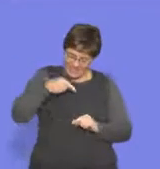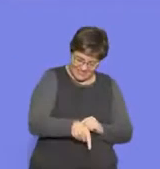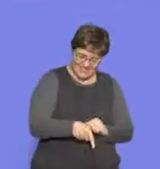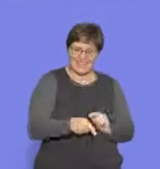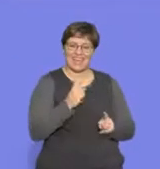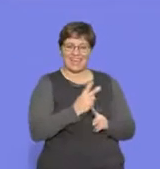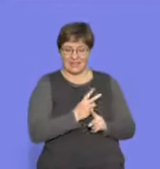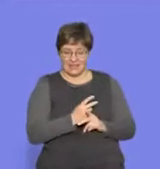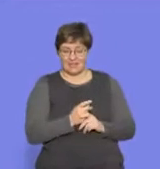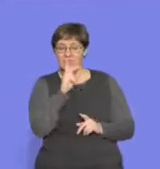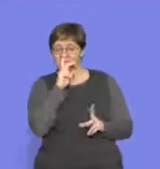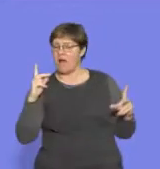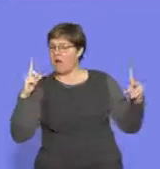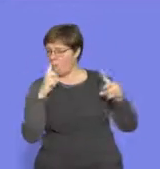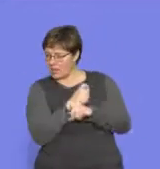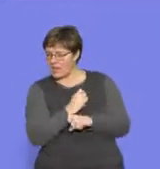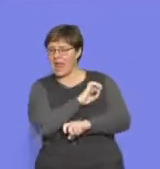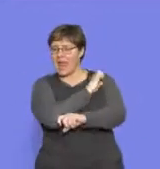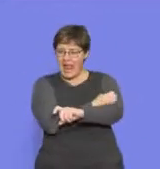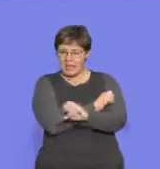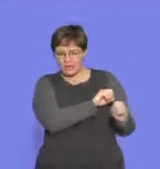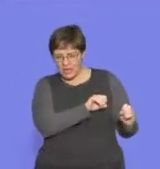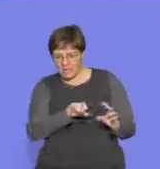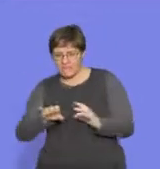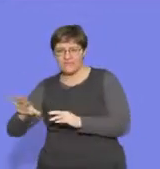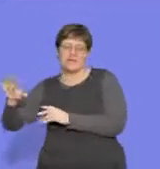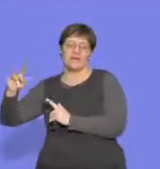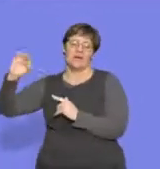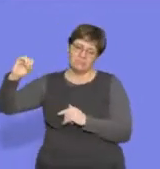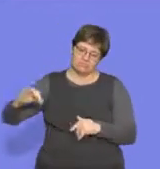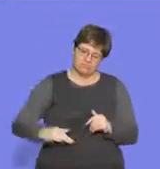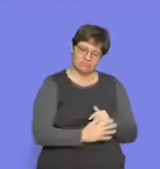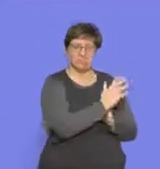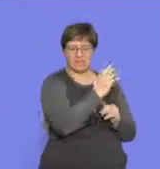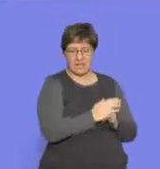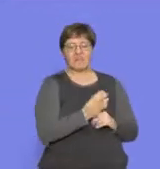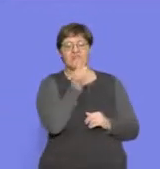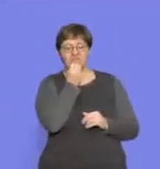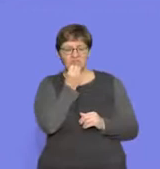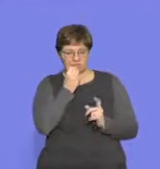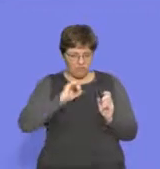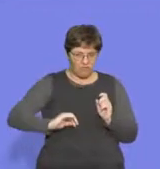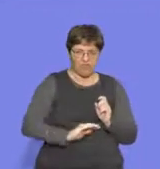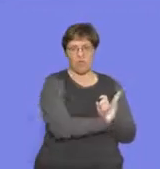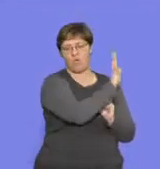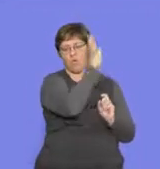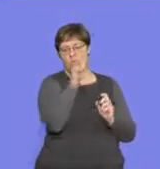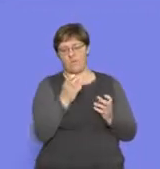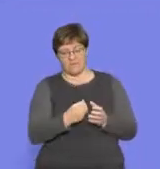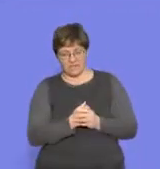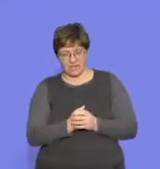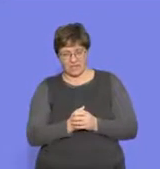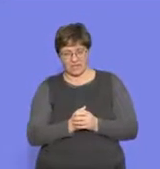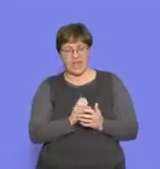a complexity of energy flowing as we're seeing there's a complexity of nutrients flowing. And so there's energy that